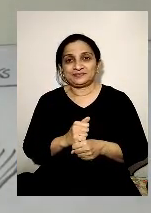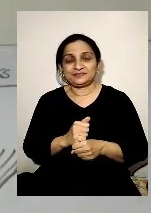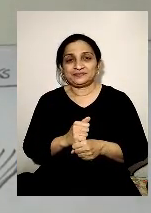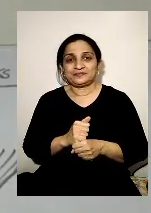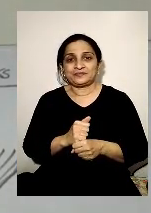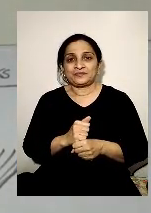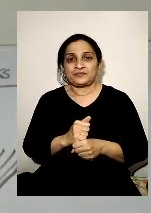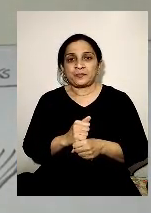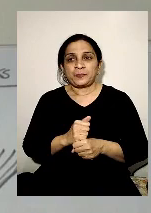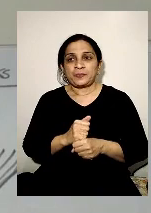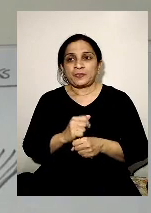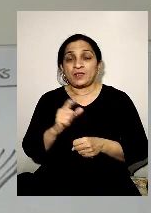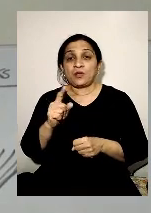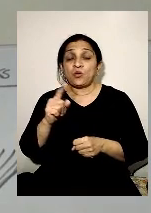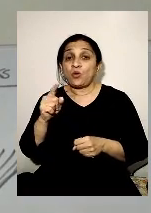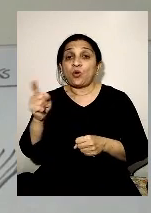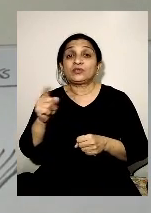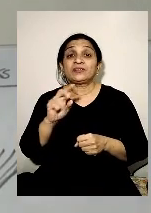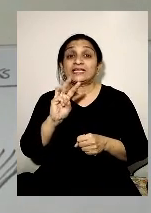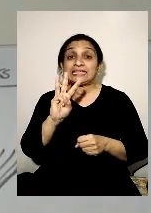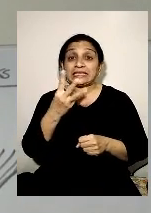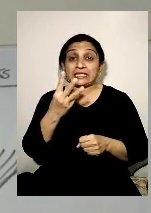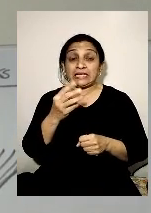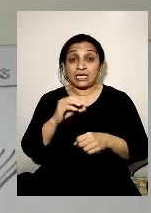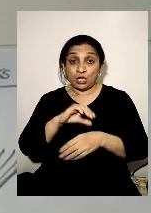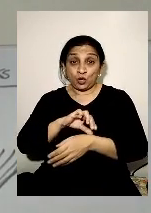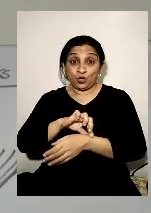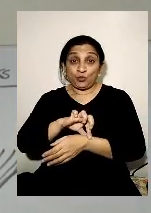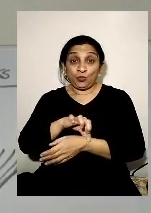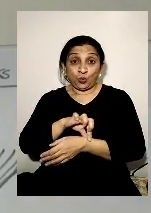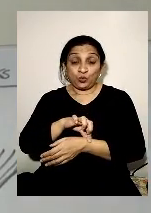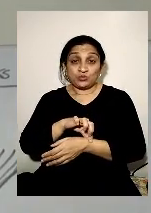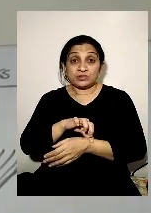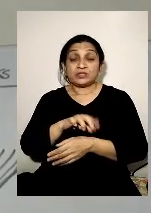all these bones here